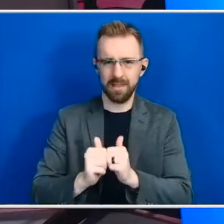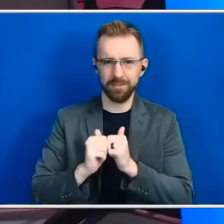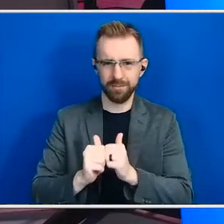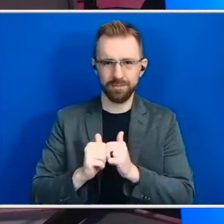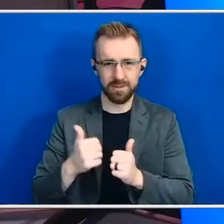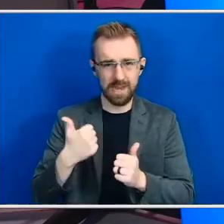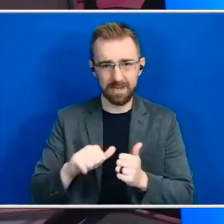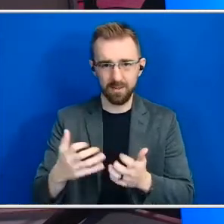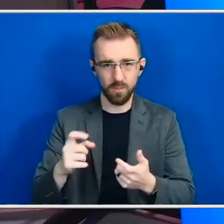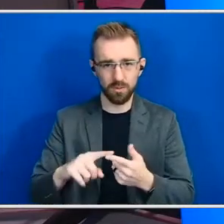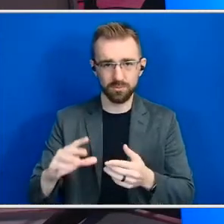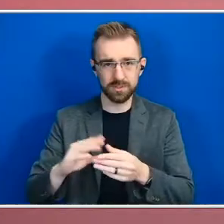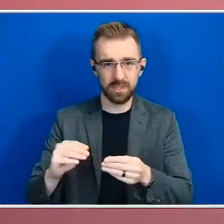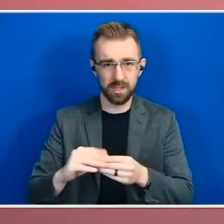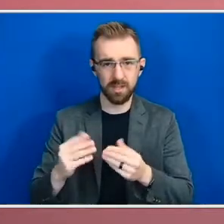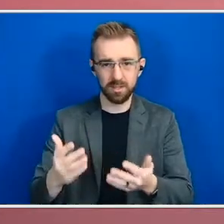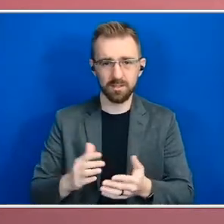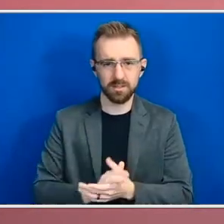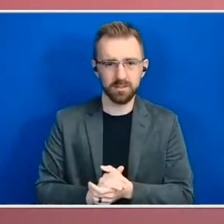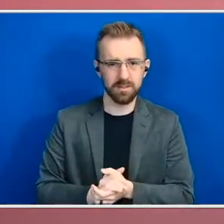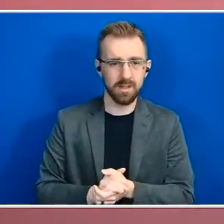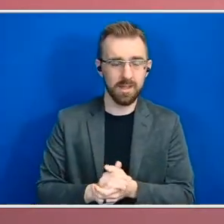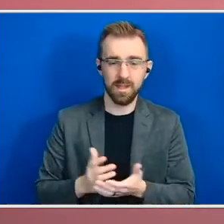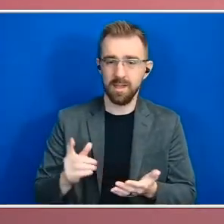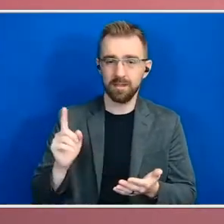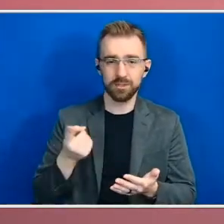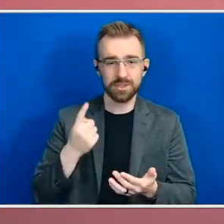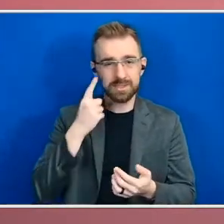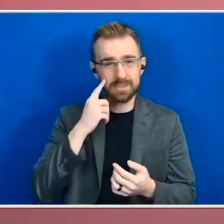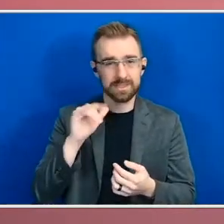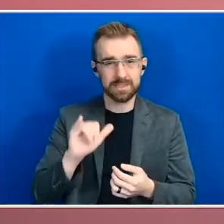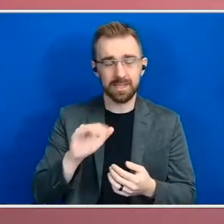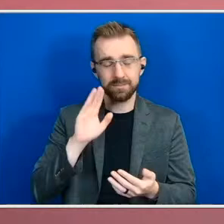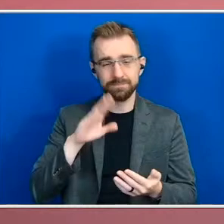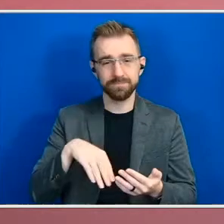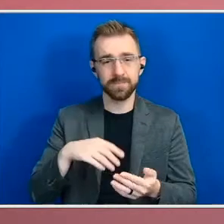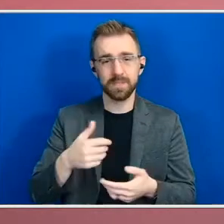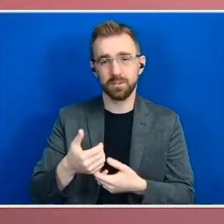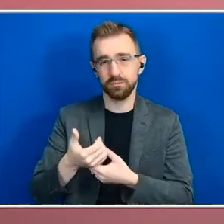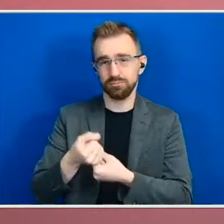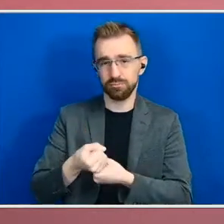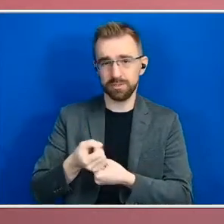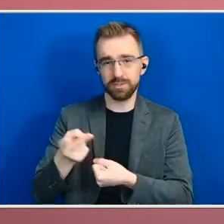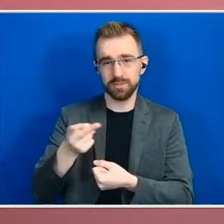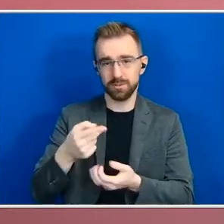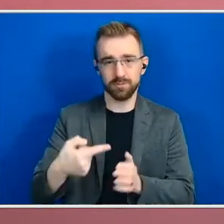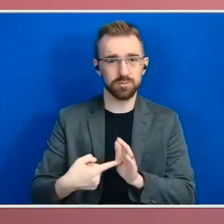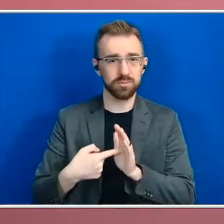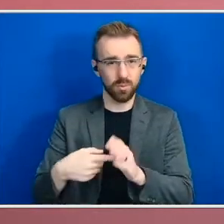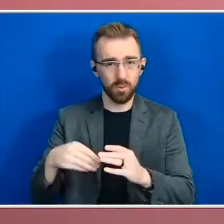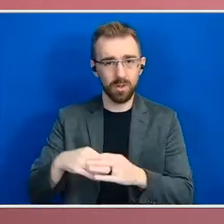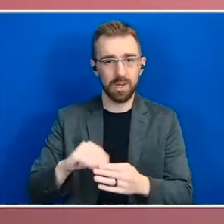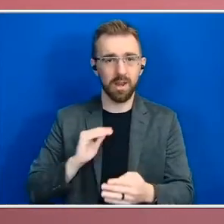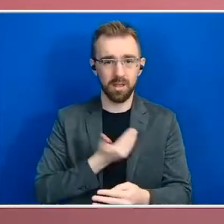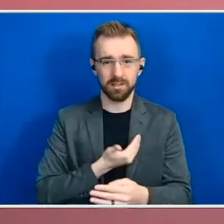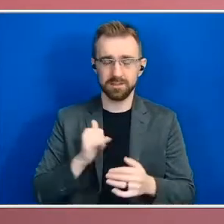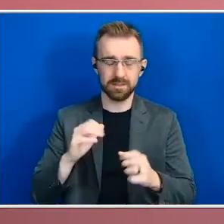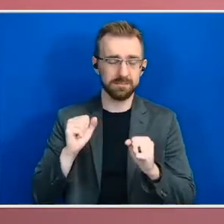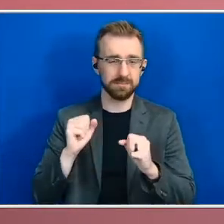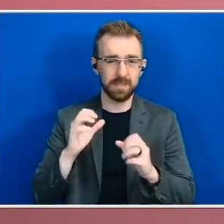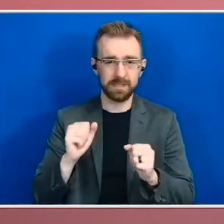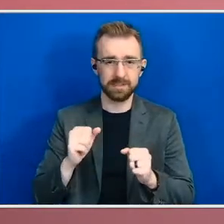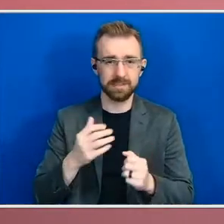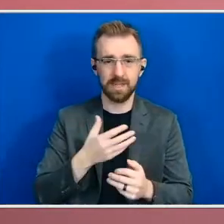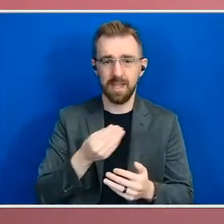say? I just think that, you know, the trust that you guys have shown in us is amazing, and I personally am just